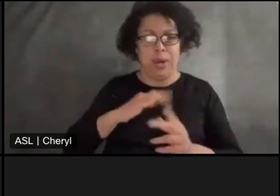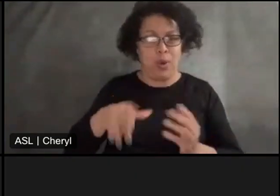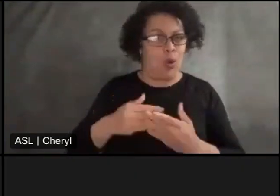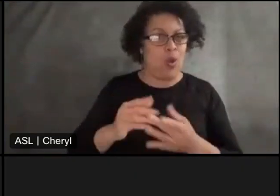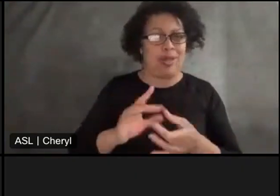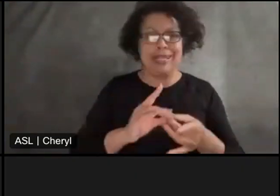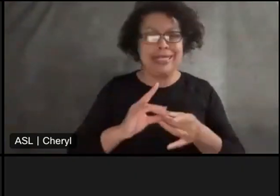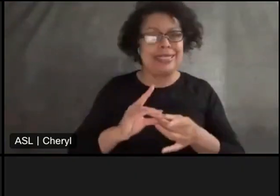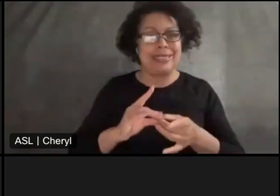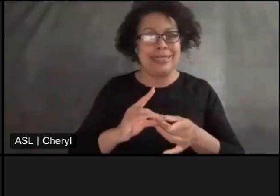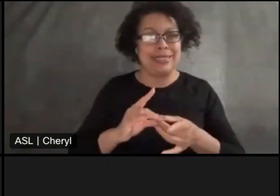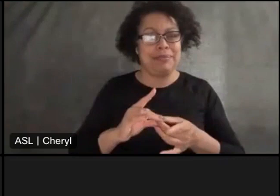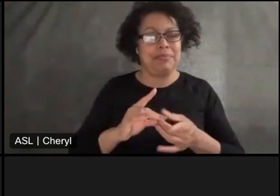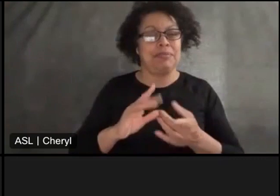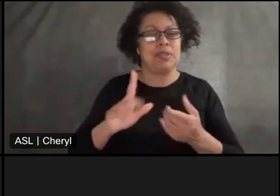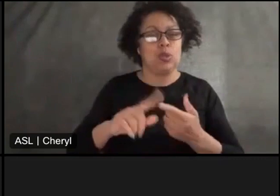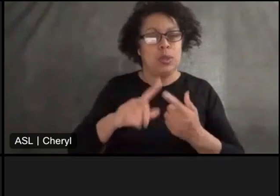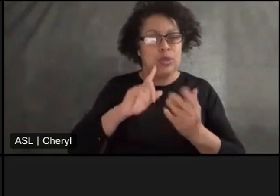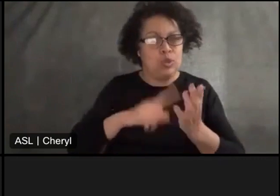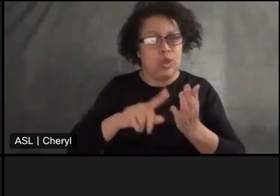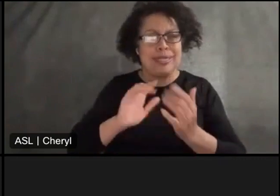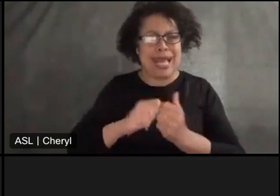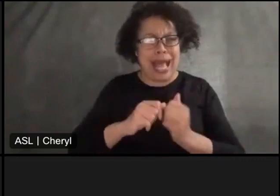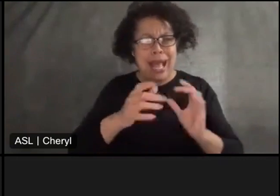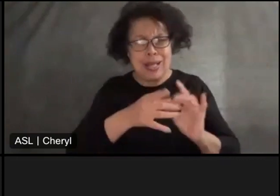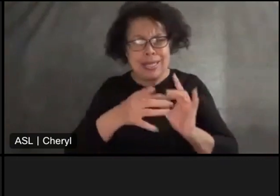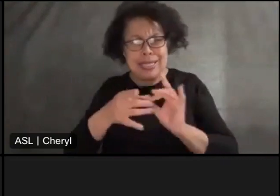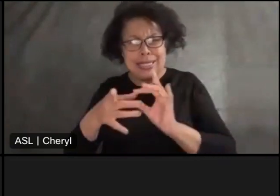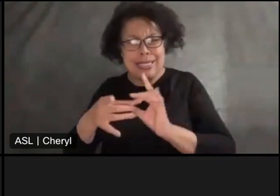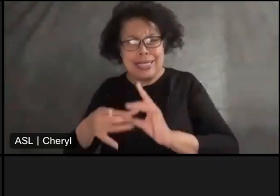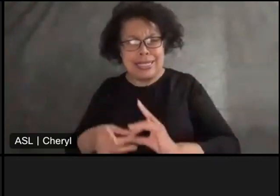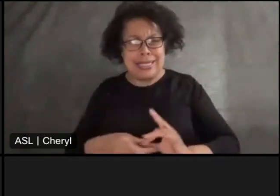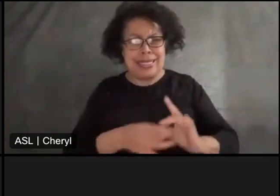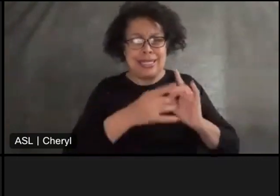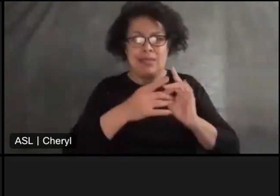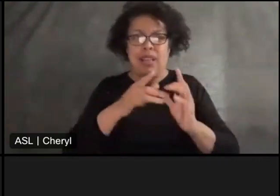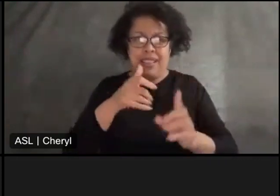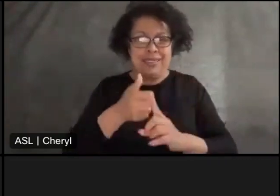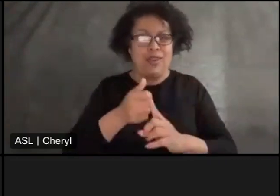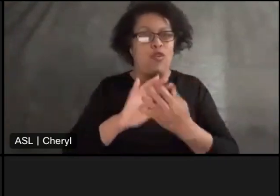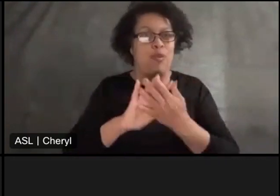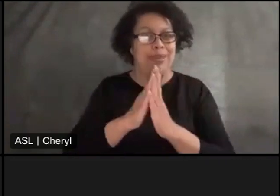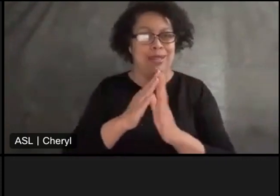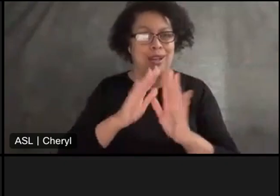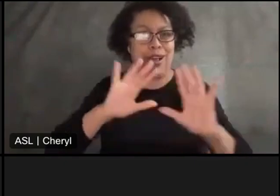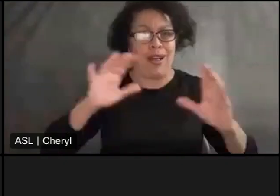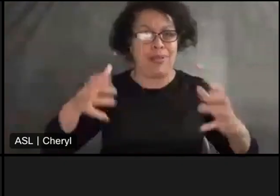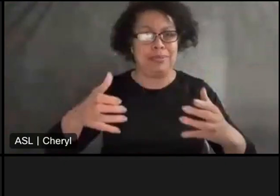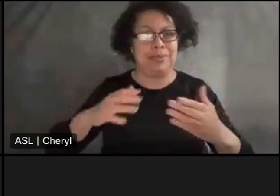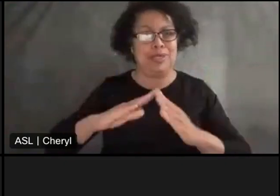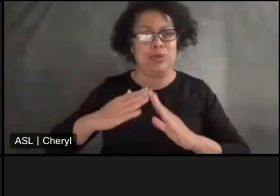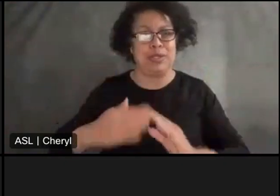at all the ways we're connected, it forms a community. And so looking at all the